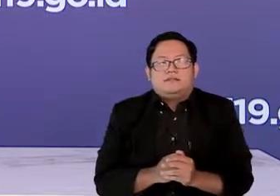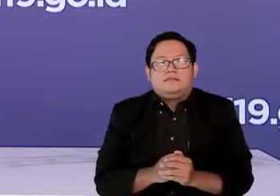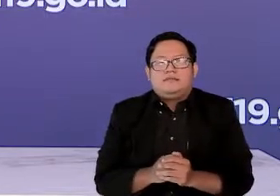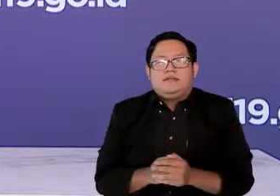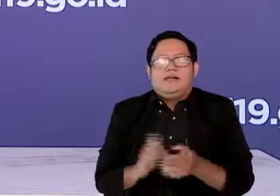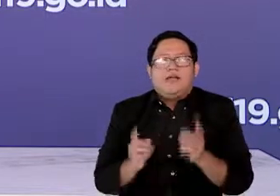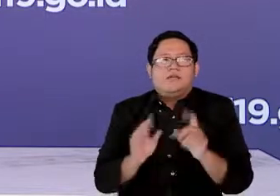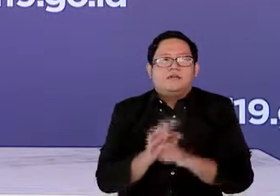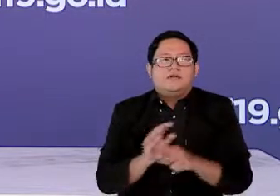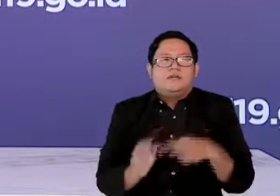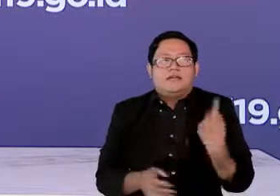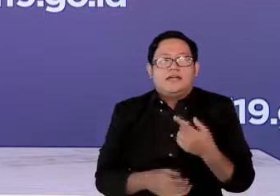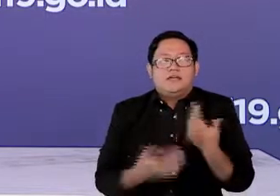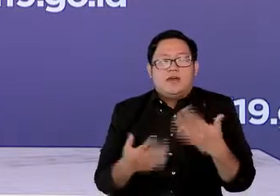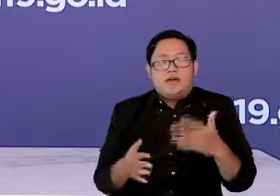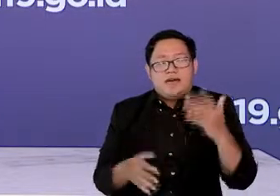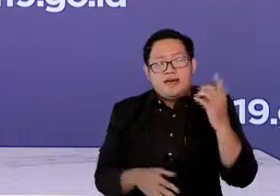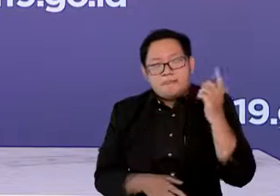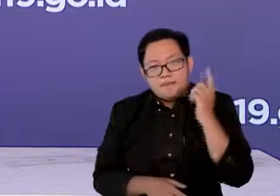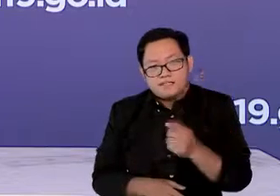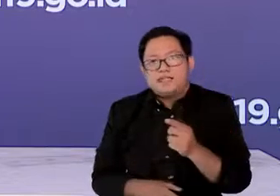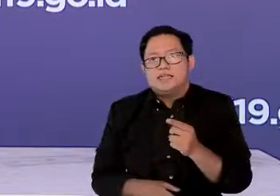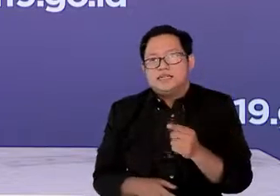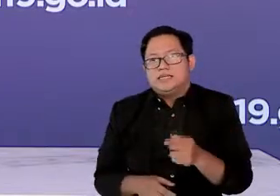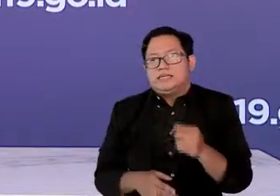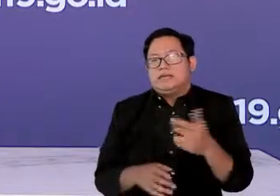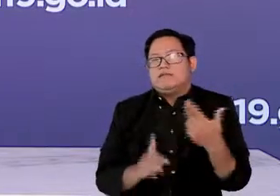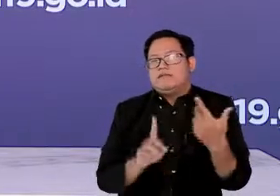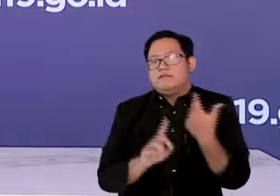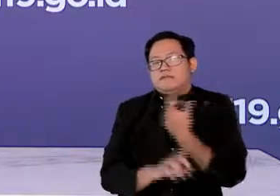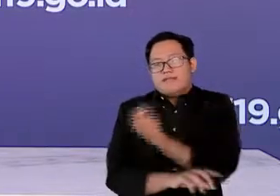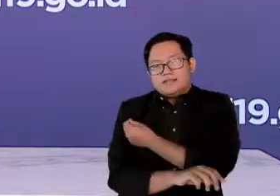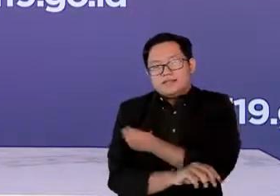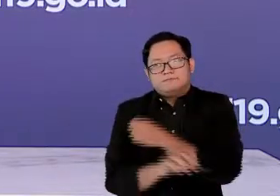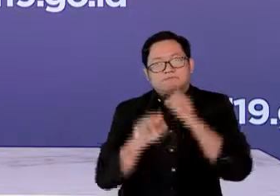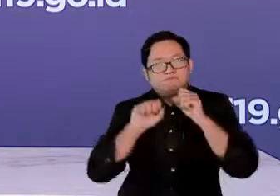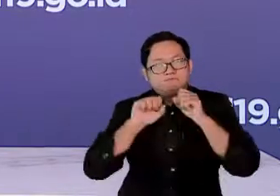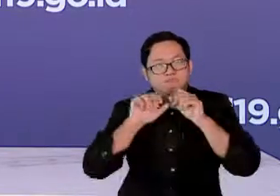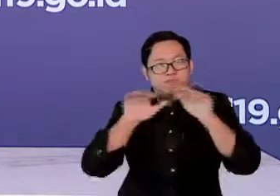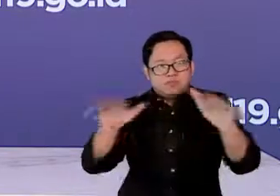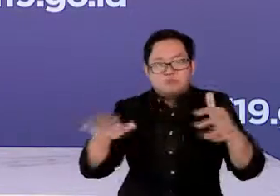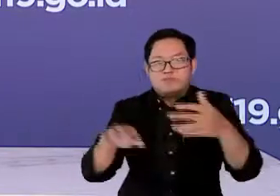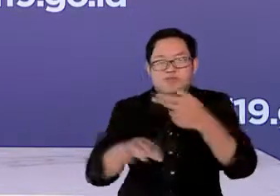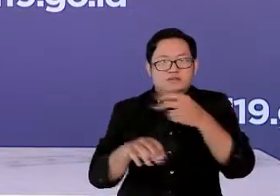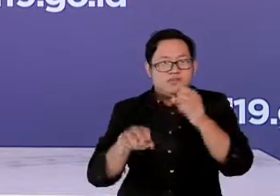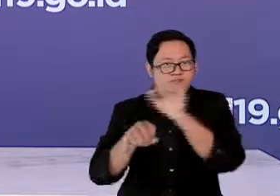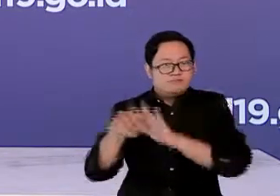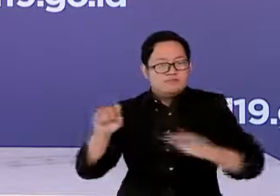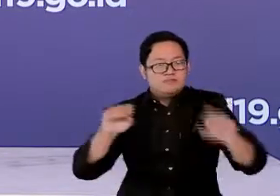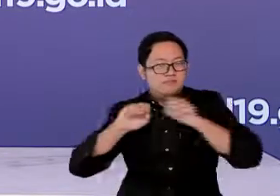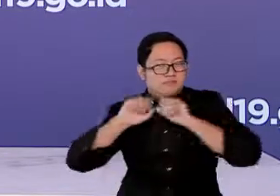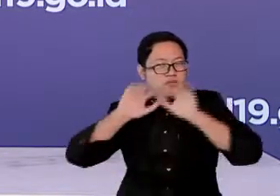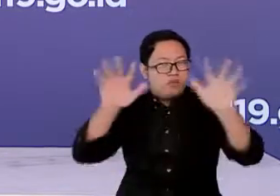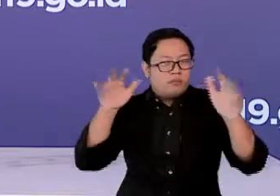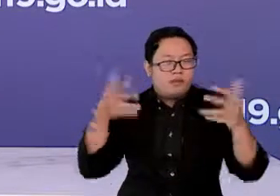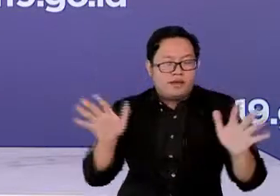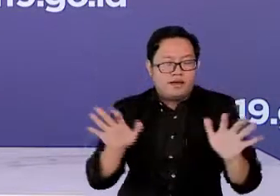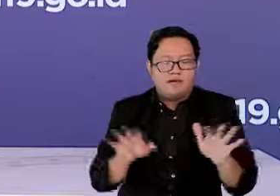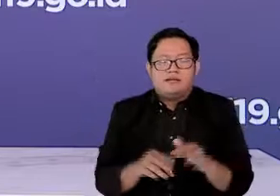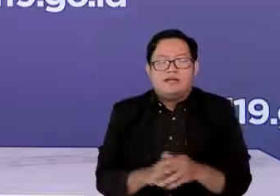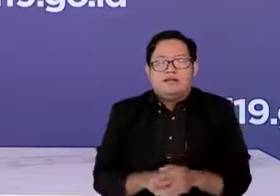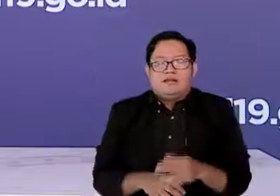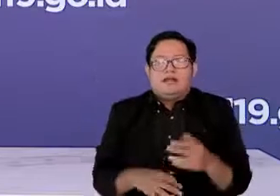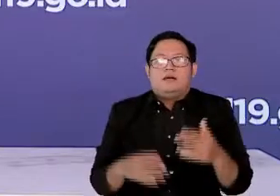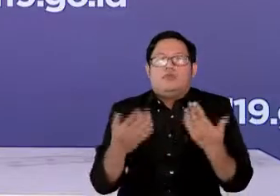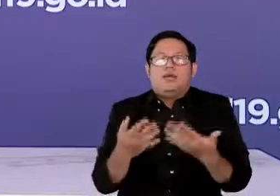the improve of coverage of vaccinations across Indonesia are safe enough also for the foreigners